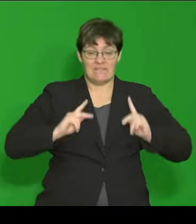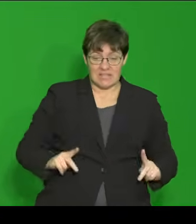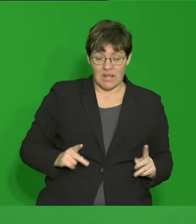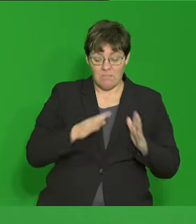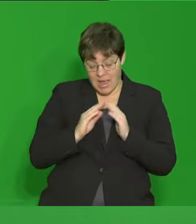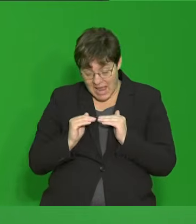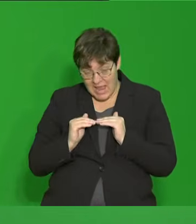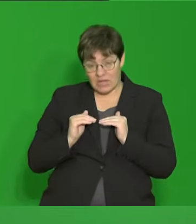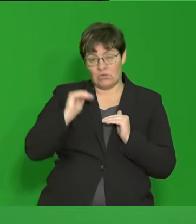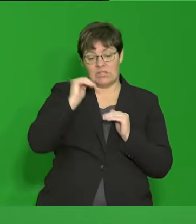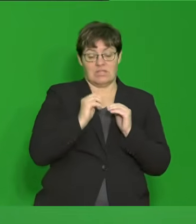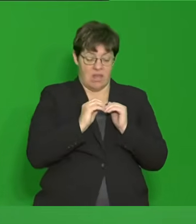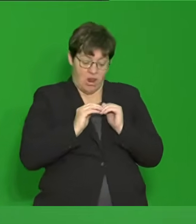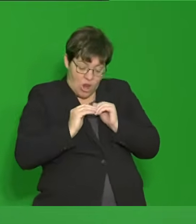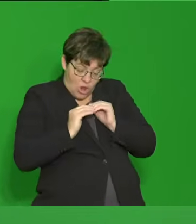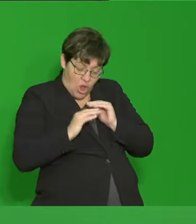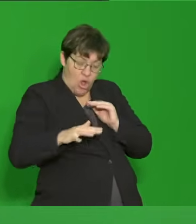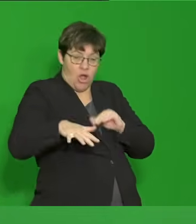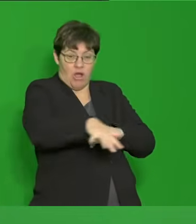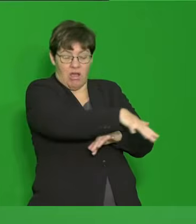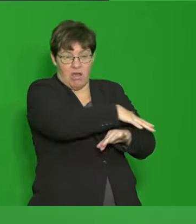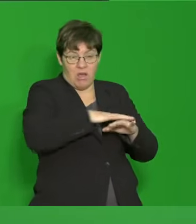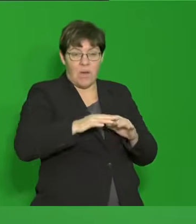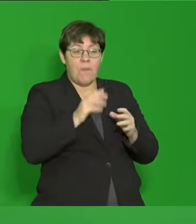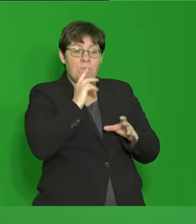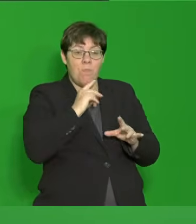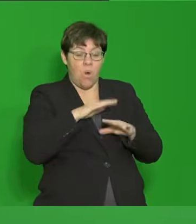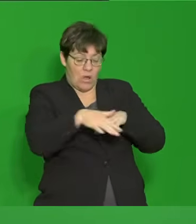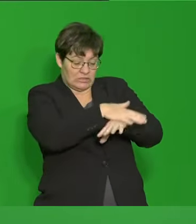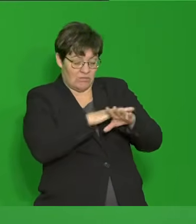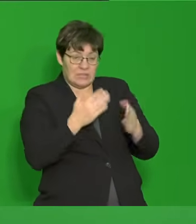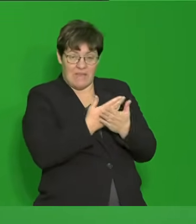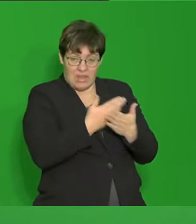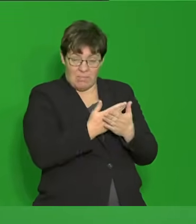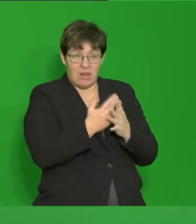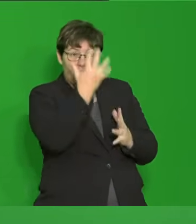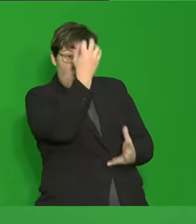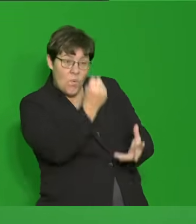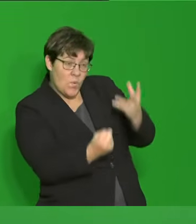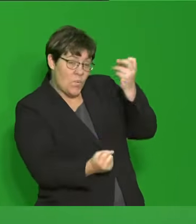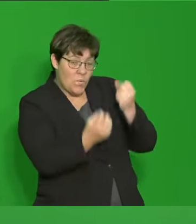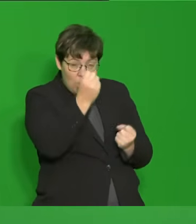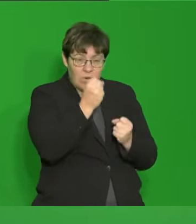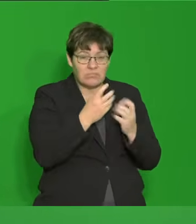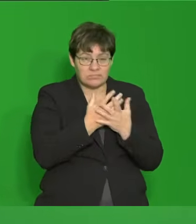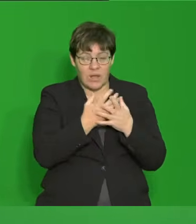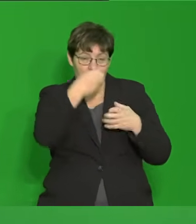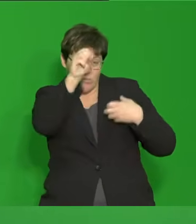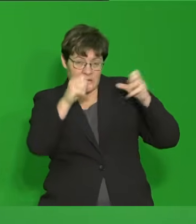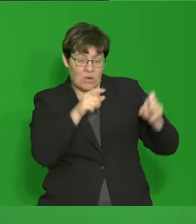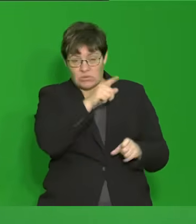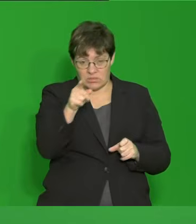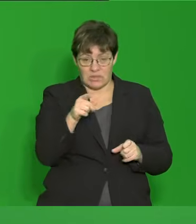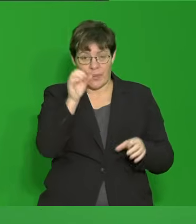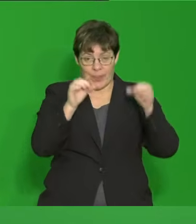physically increases the surface area so that more surface area is available for the enzymes to start